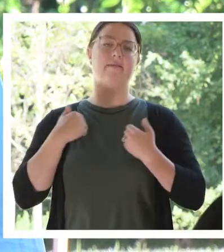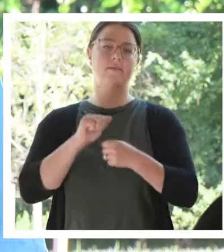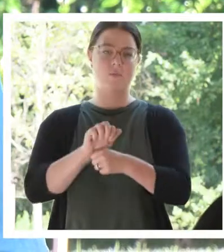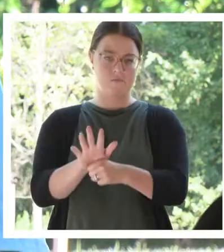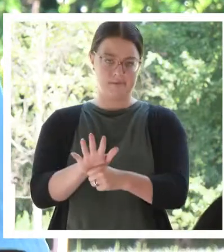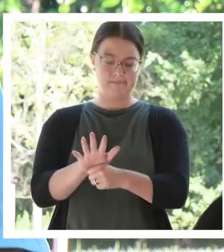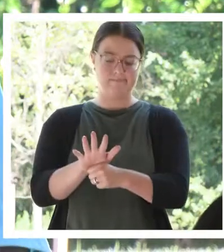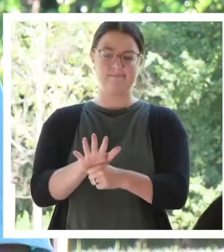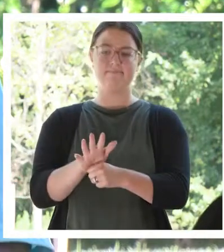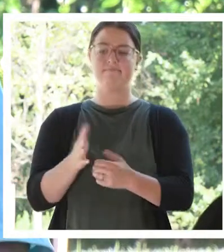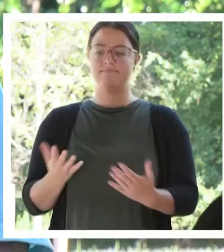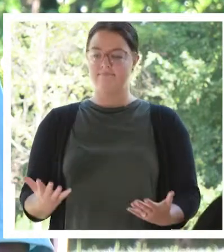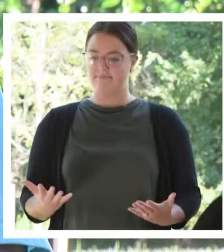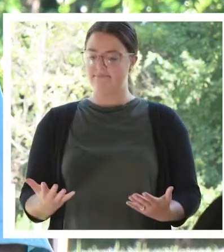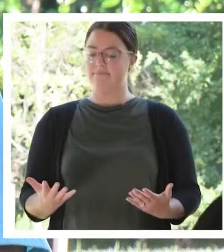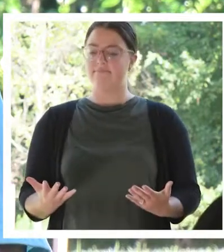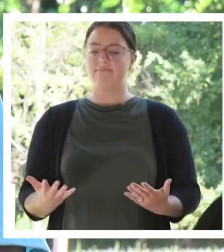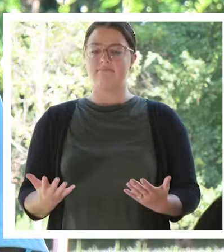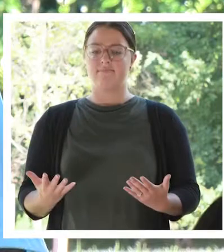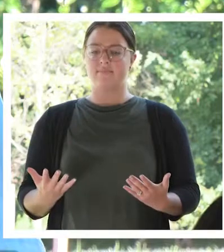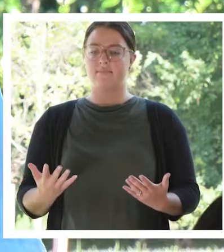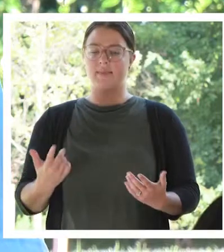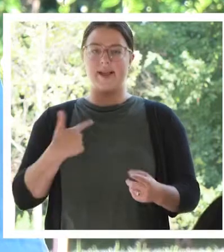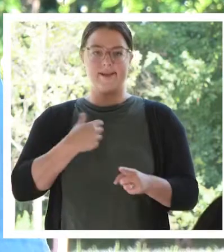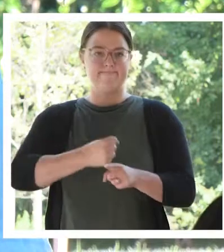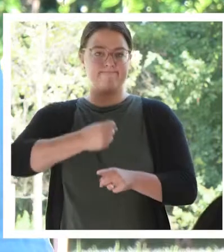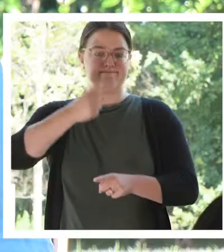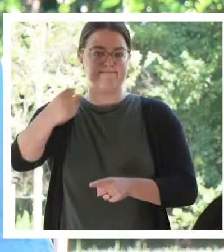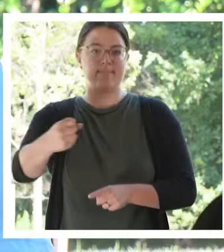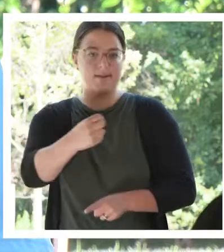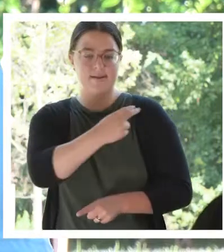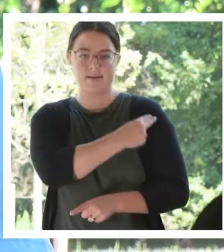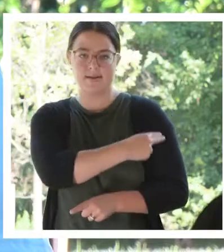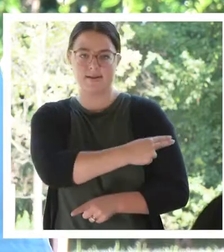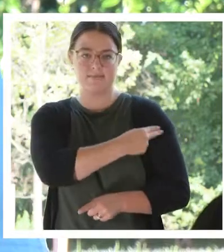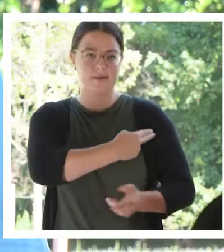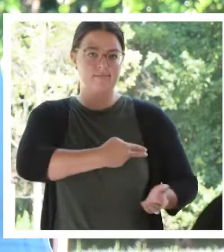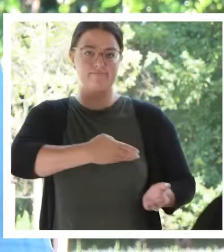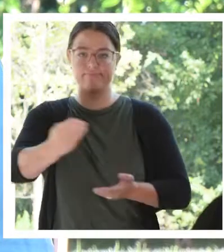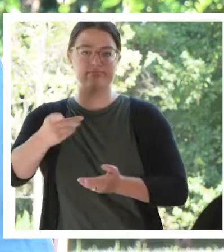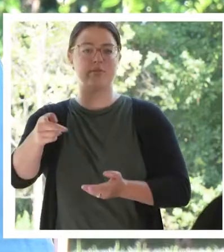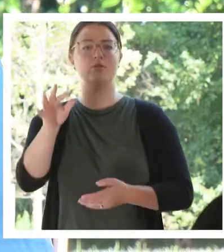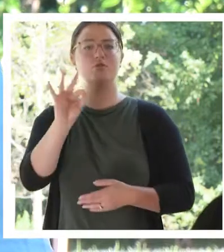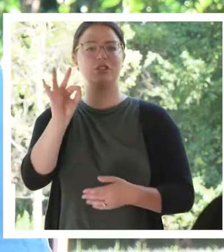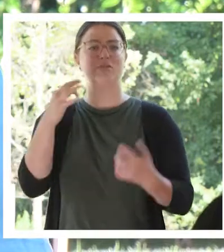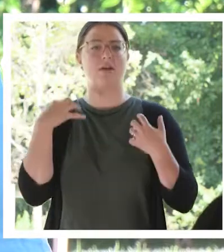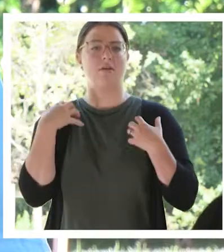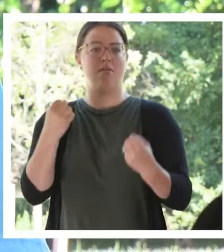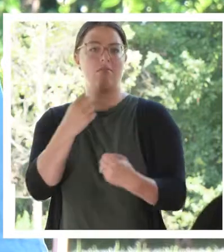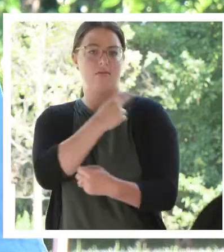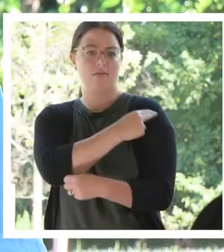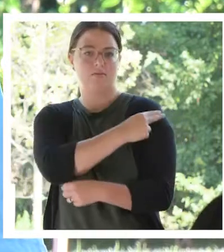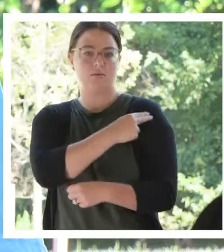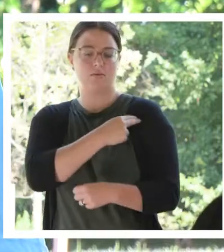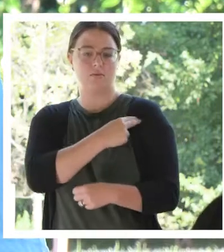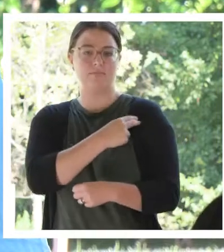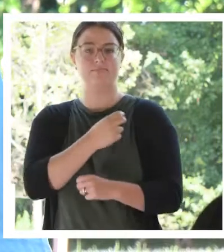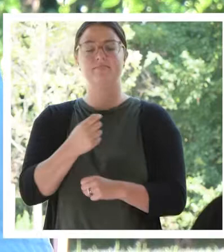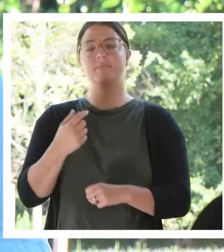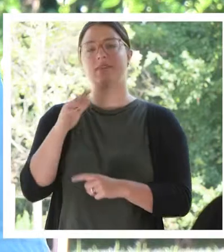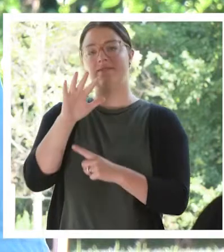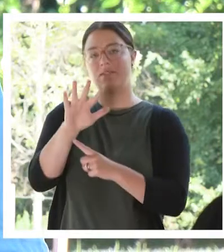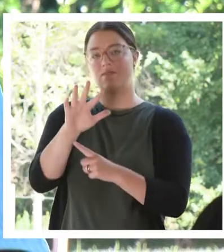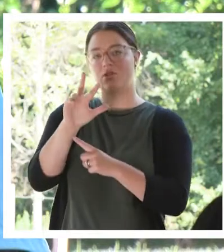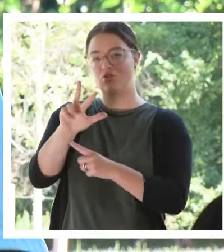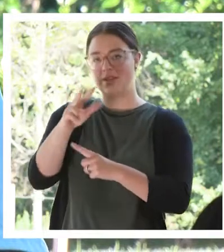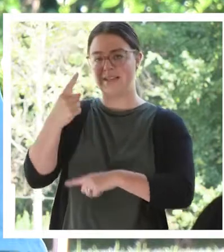and I was hospitalized at Frederick Health, 53 days in ICU,